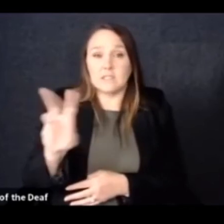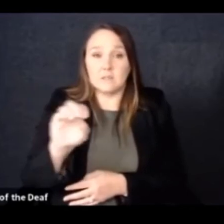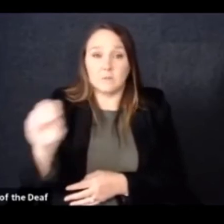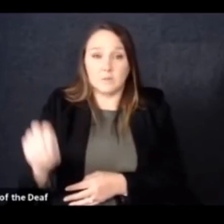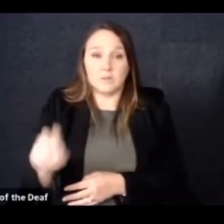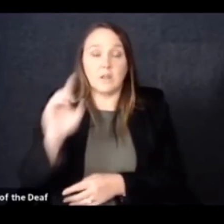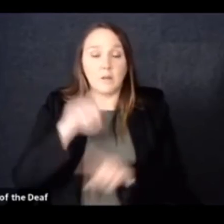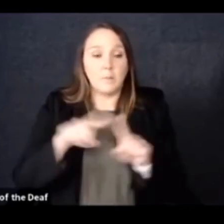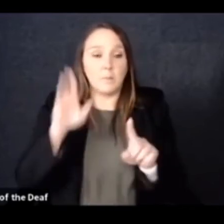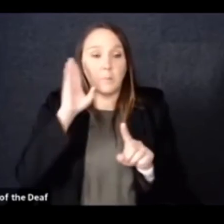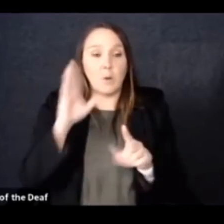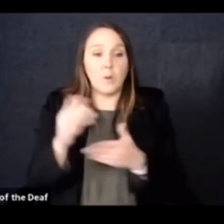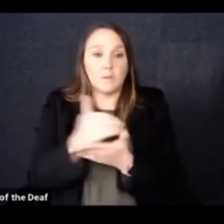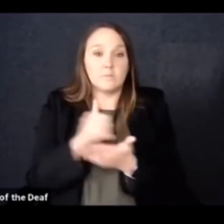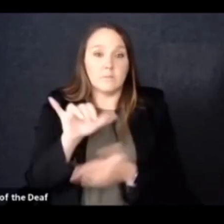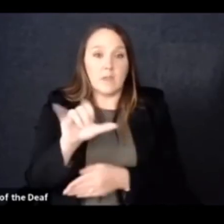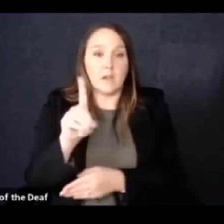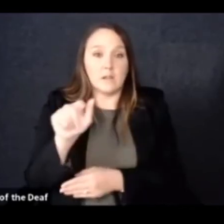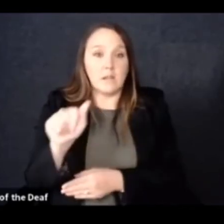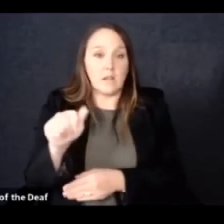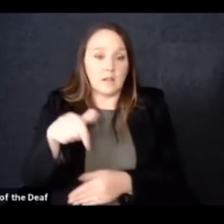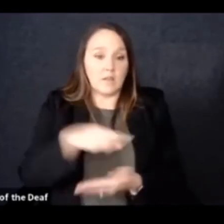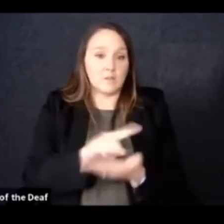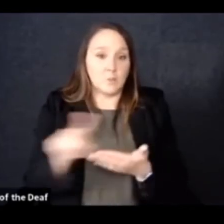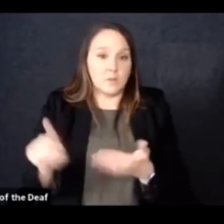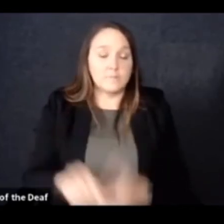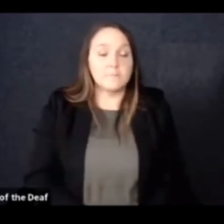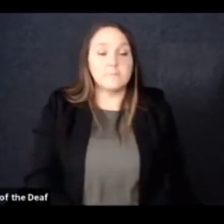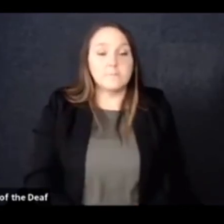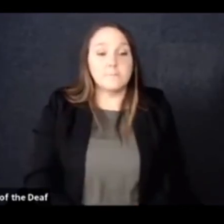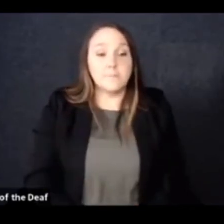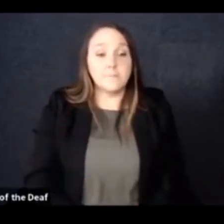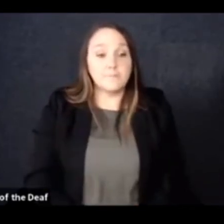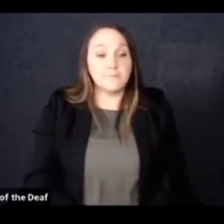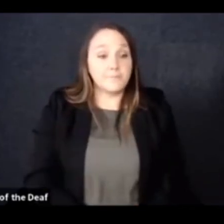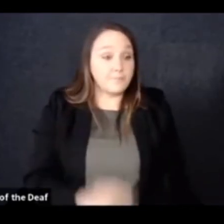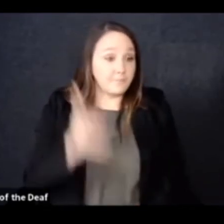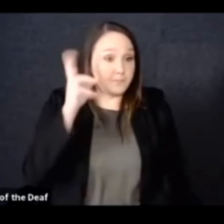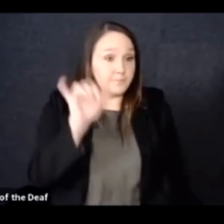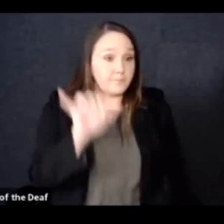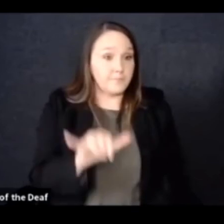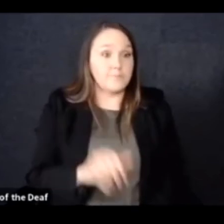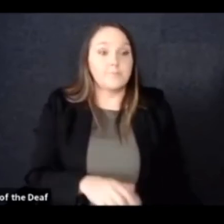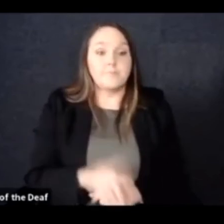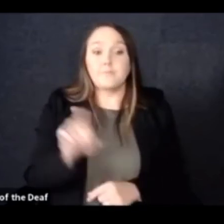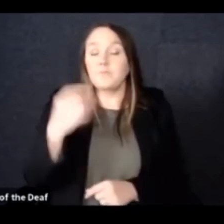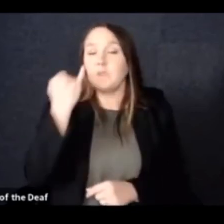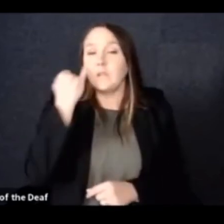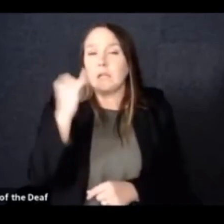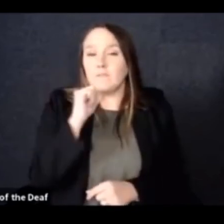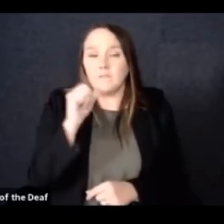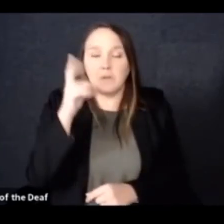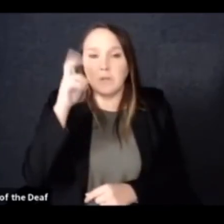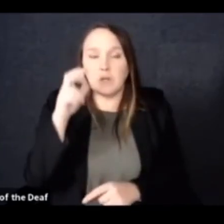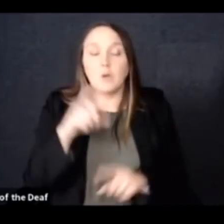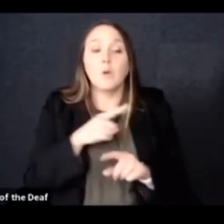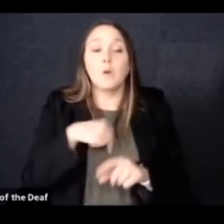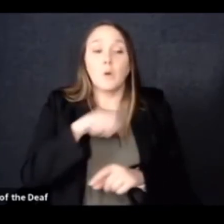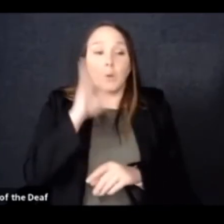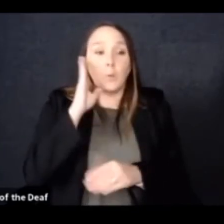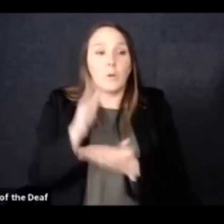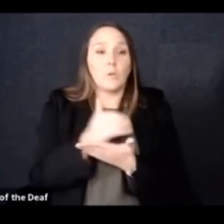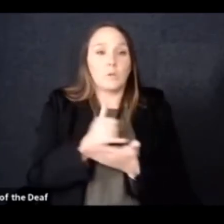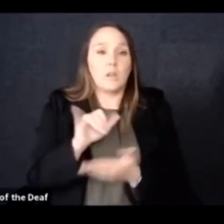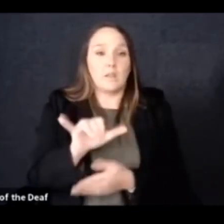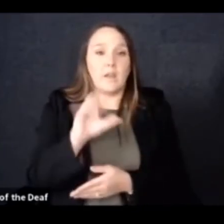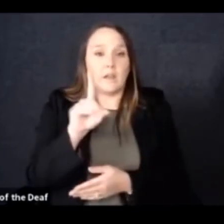get the data this week and get it updated to you. Did you hear that? Just in case you didn't hear that, we will get that data and